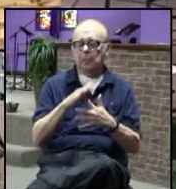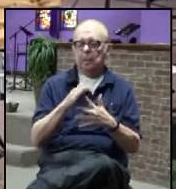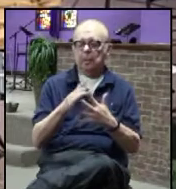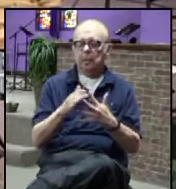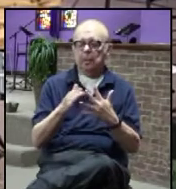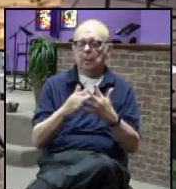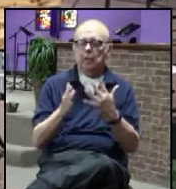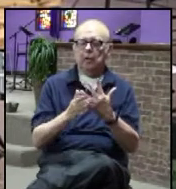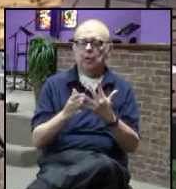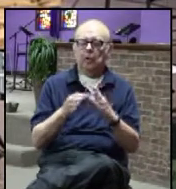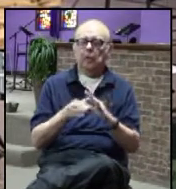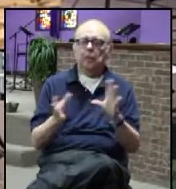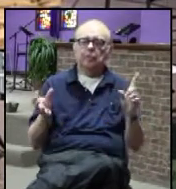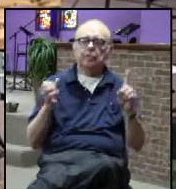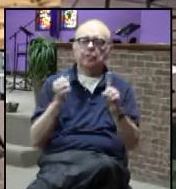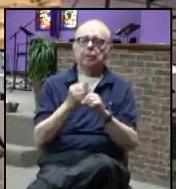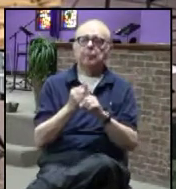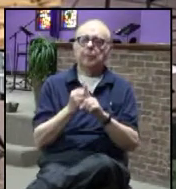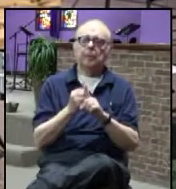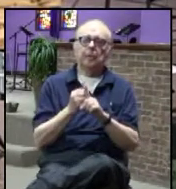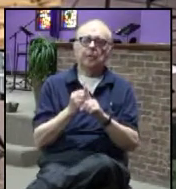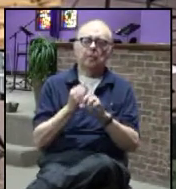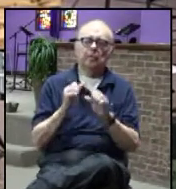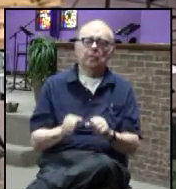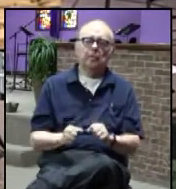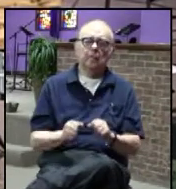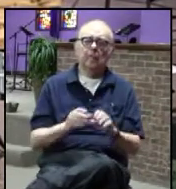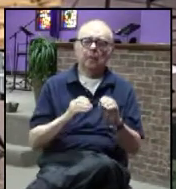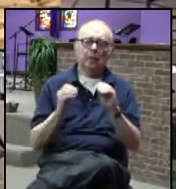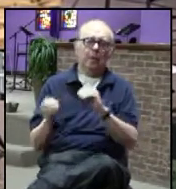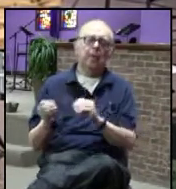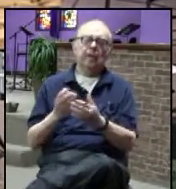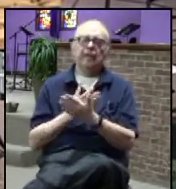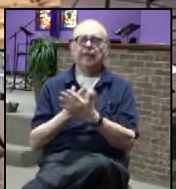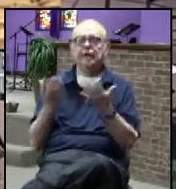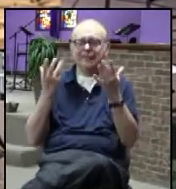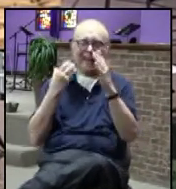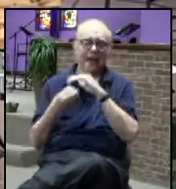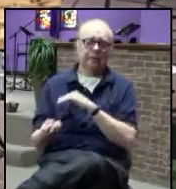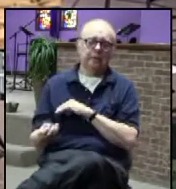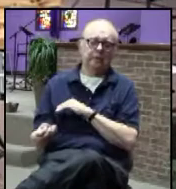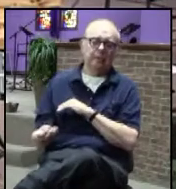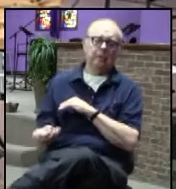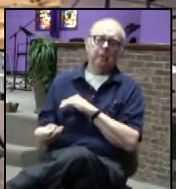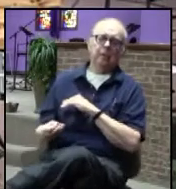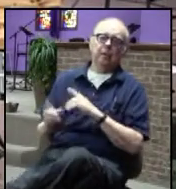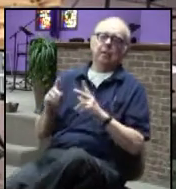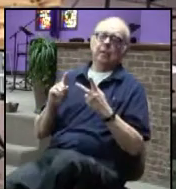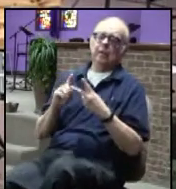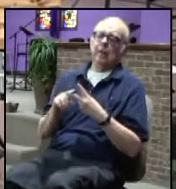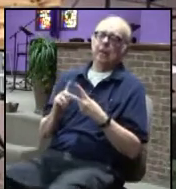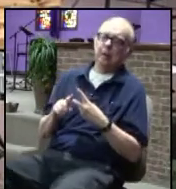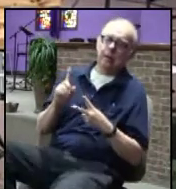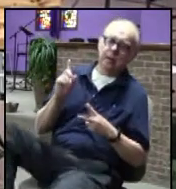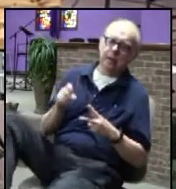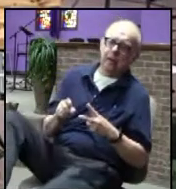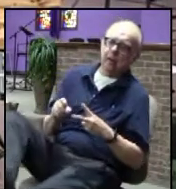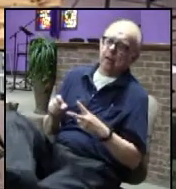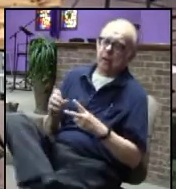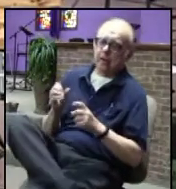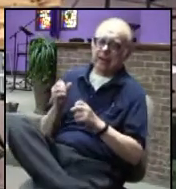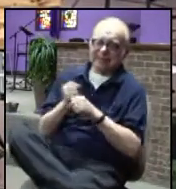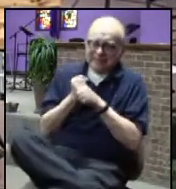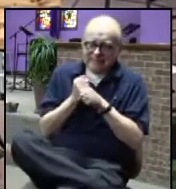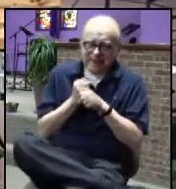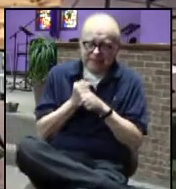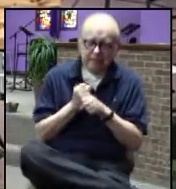you've got to release the grip to be able to move things out. Second thing is you've got to tighten your